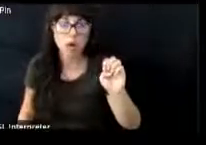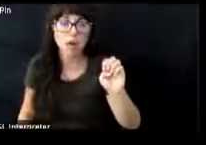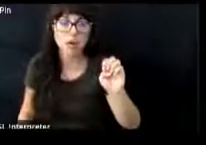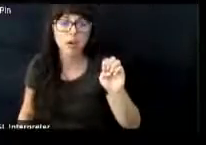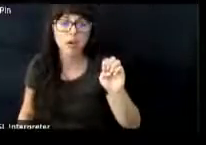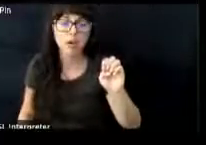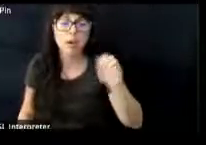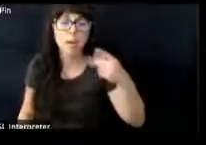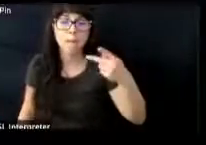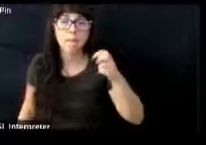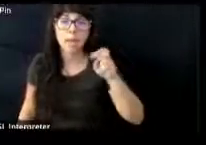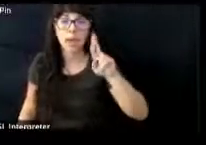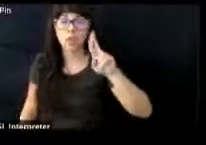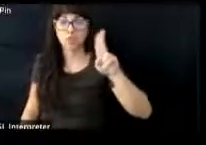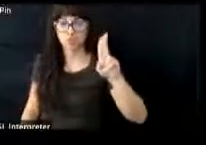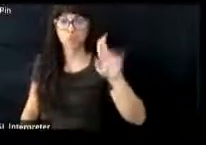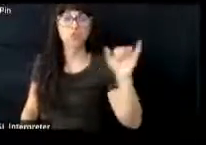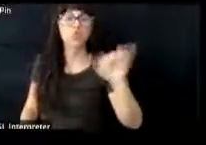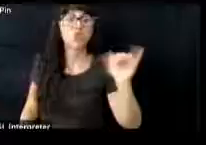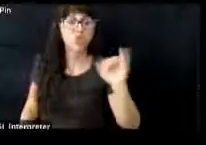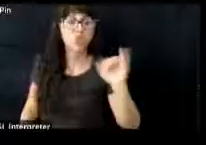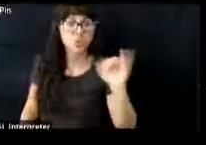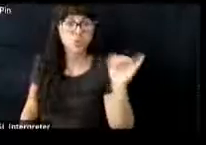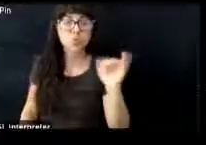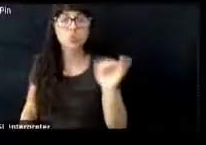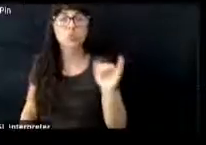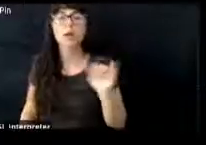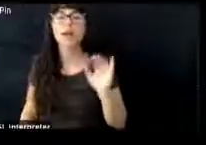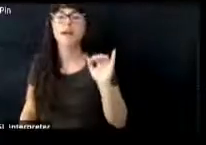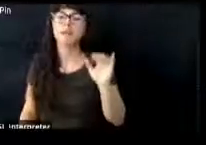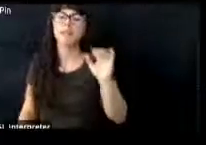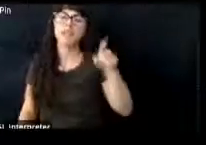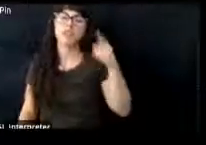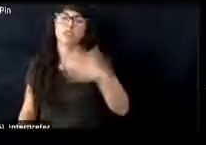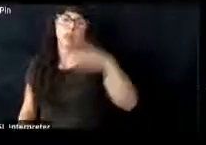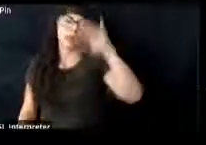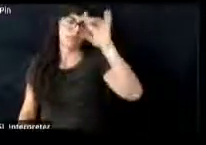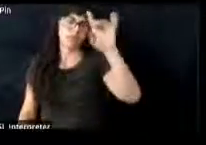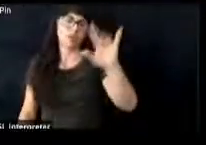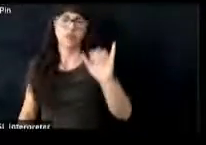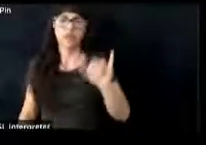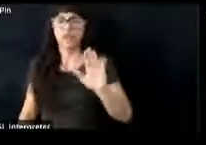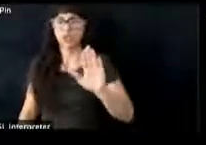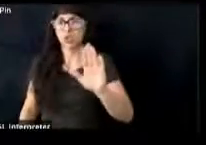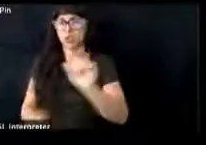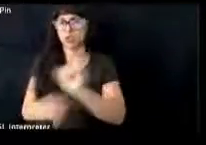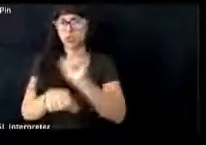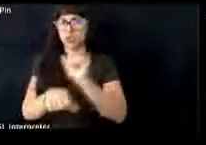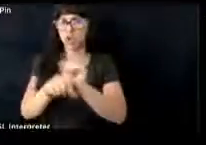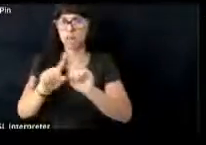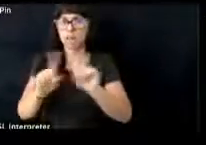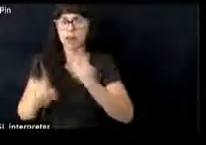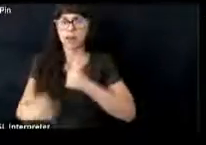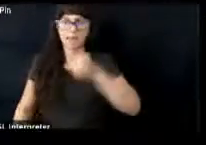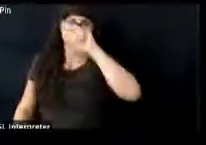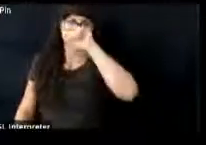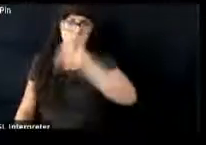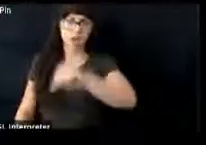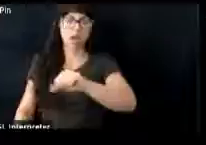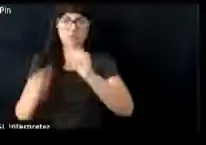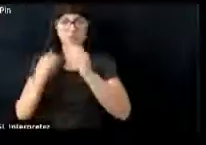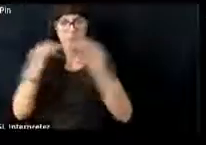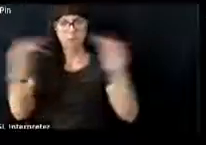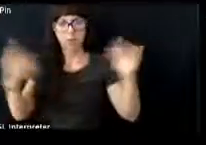That's just a thought. That's your guys' job, but love the community, very, very